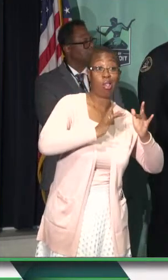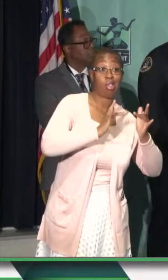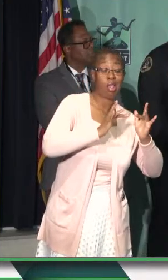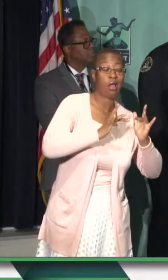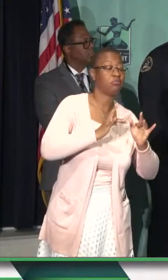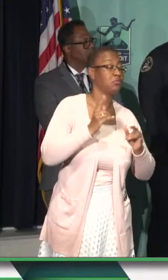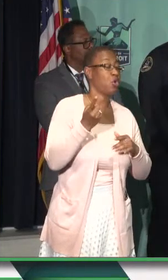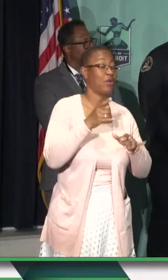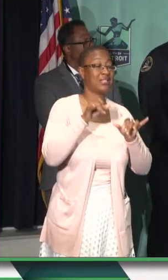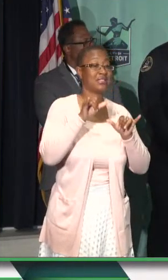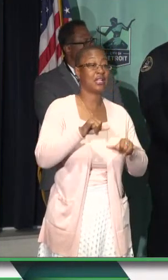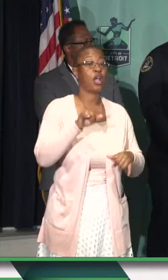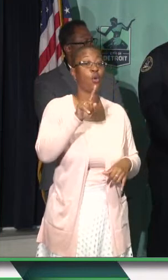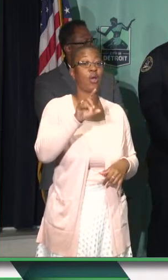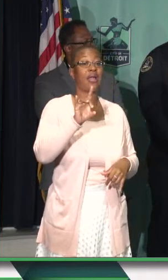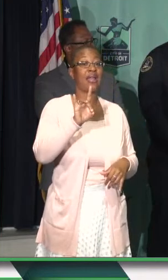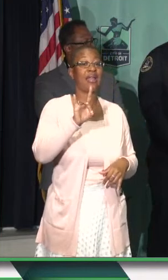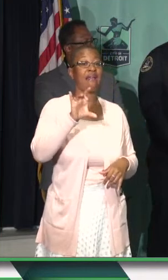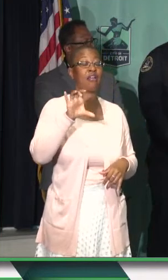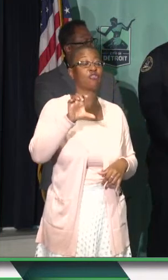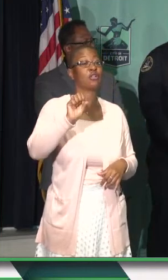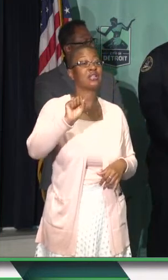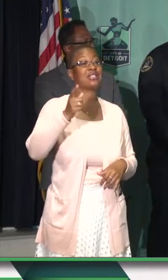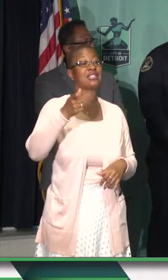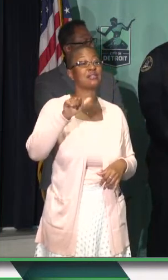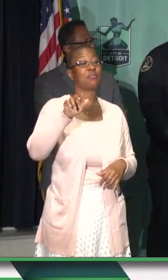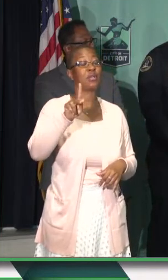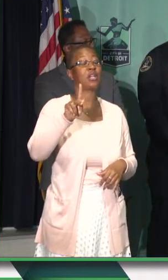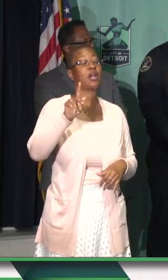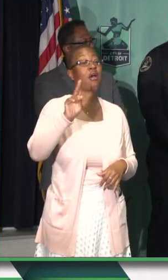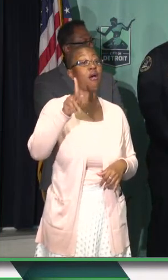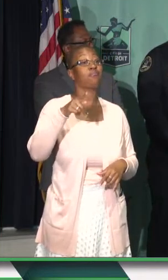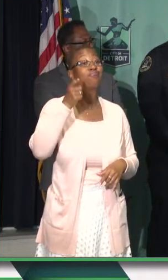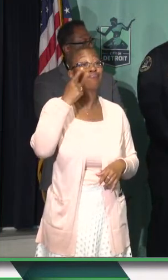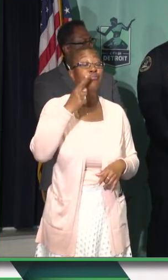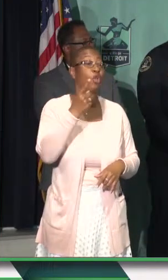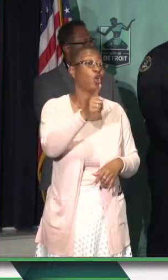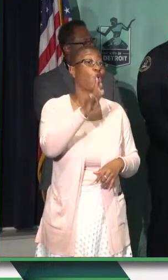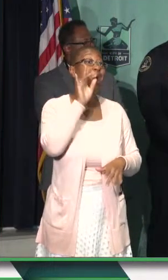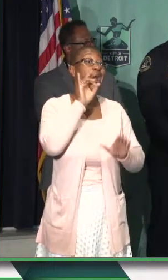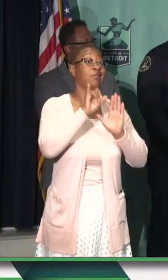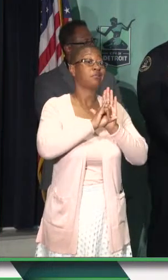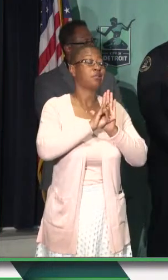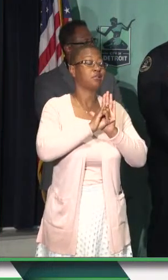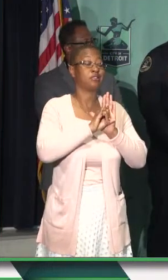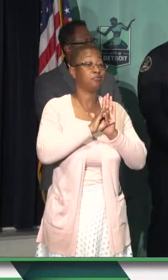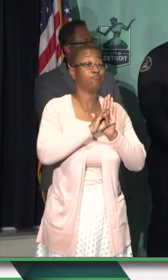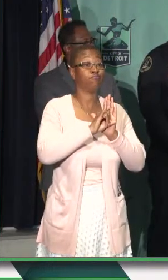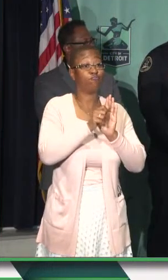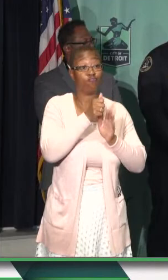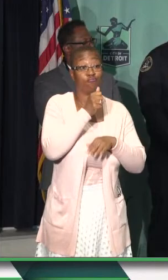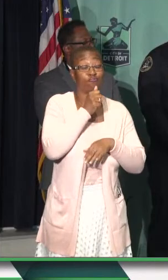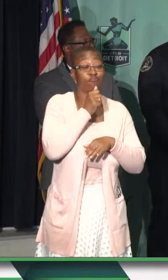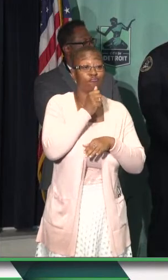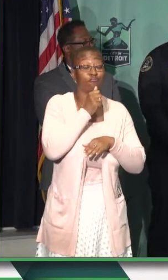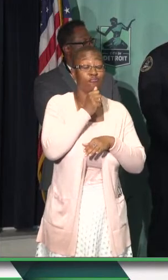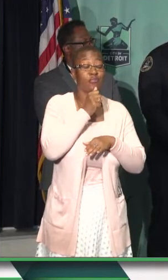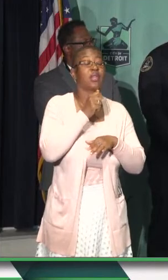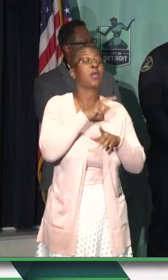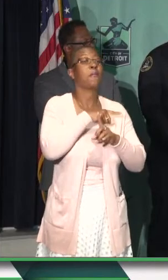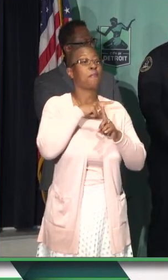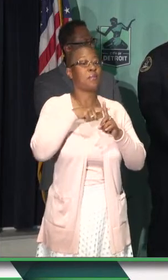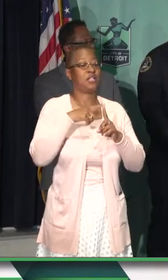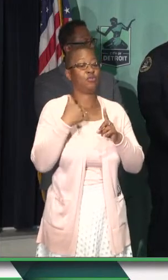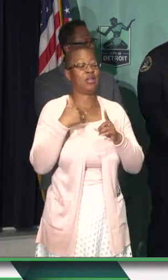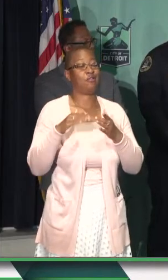the same, 1-800-SPEAK-UP. It's always anonymous. And now we have this additional resource of